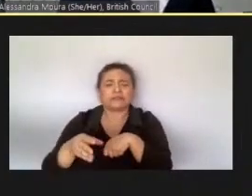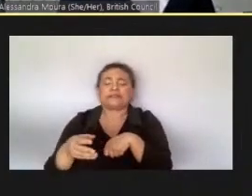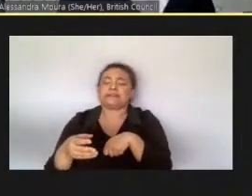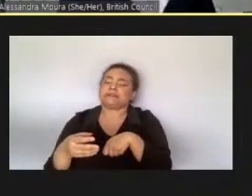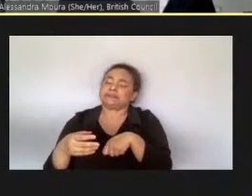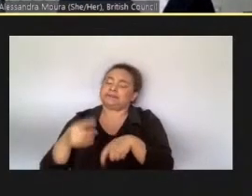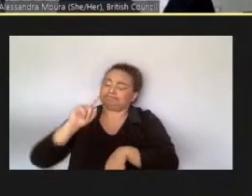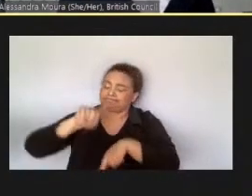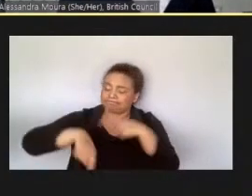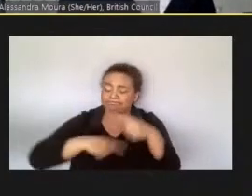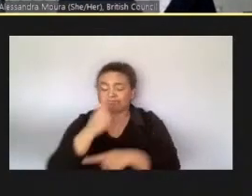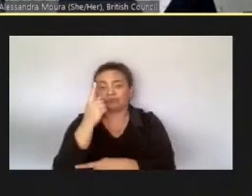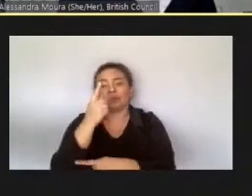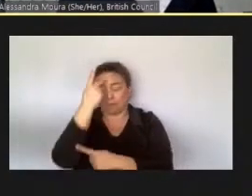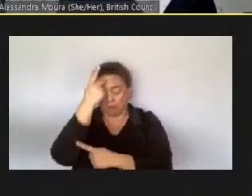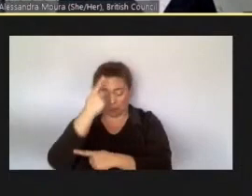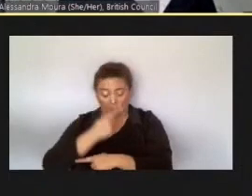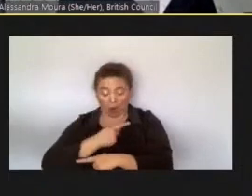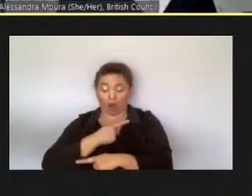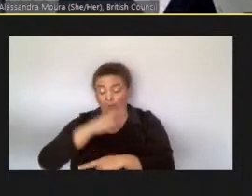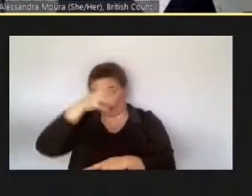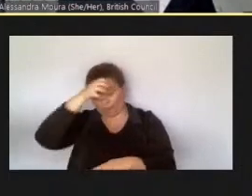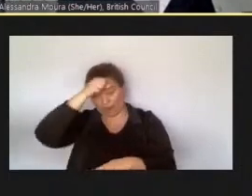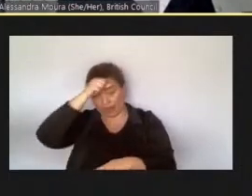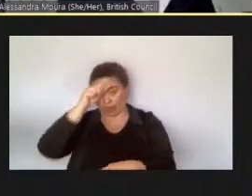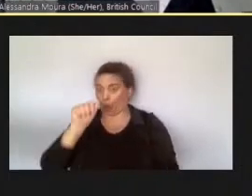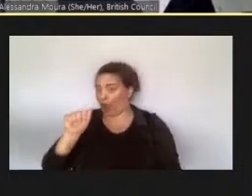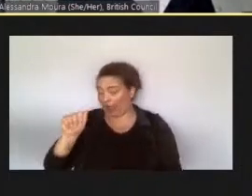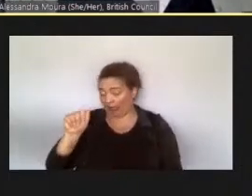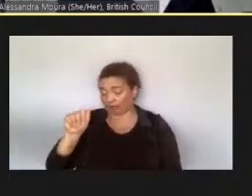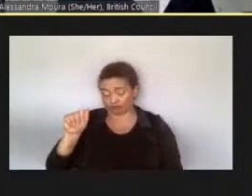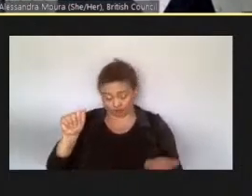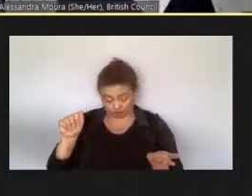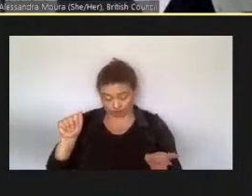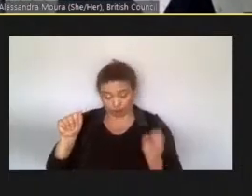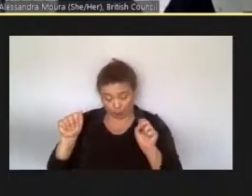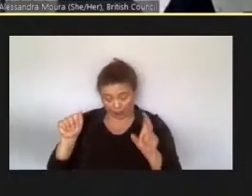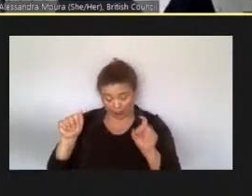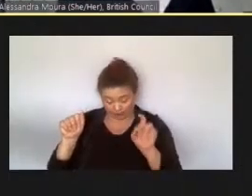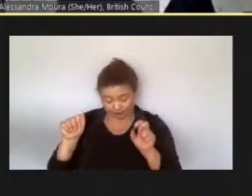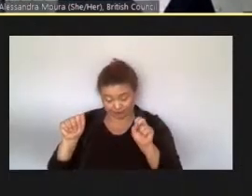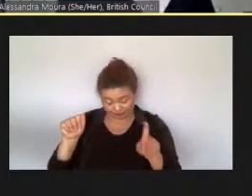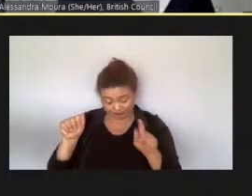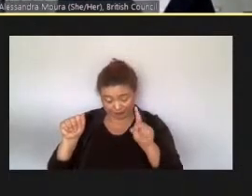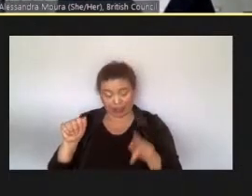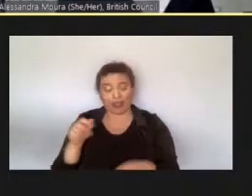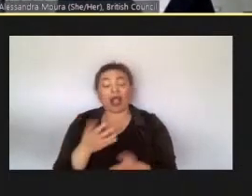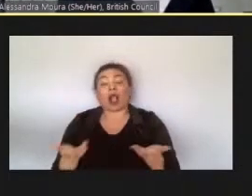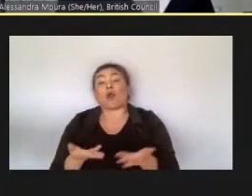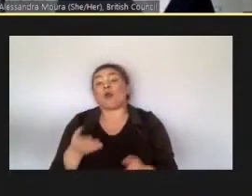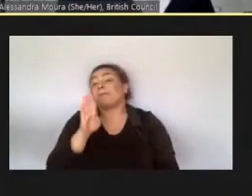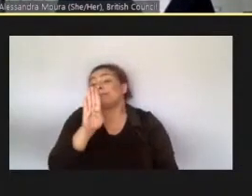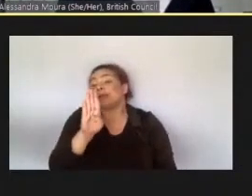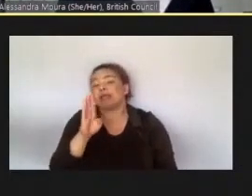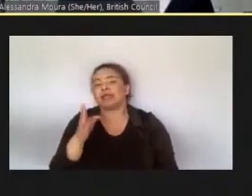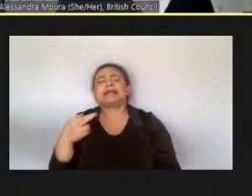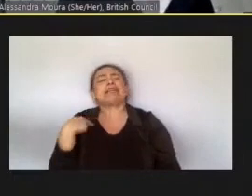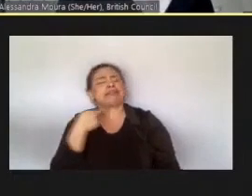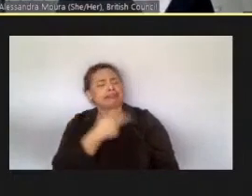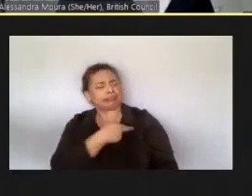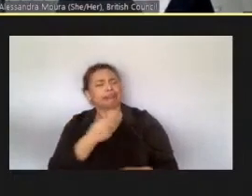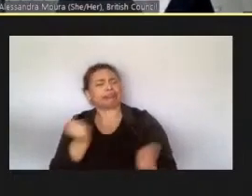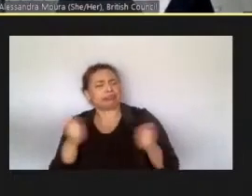that's A. B, we can go on learn from others, for example, in service training courses,